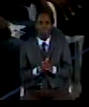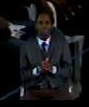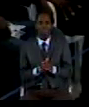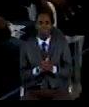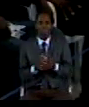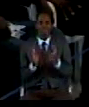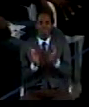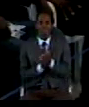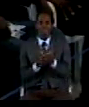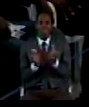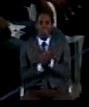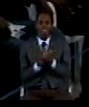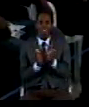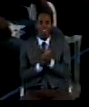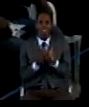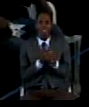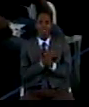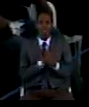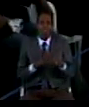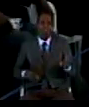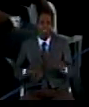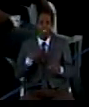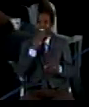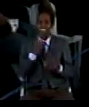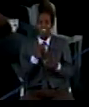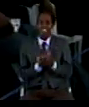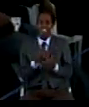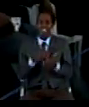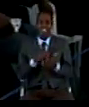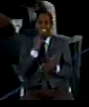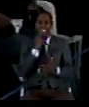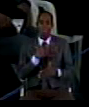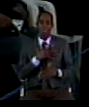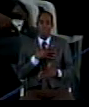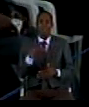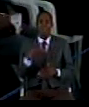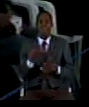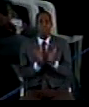Praise the Lord. Amen. He says it's white. Praise the